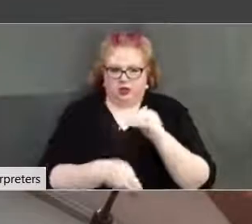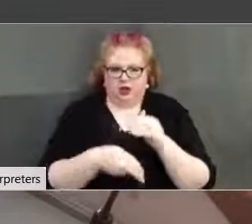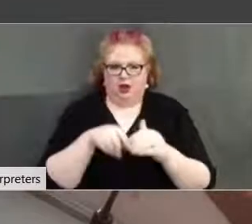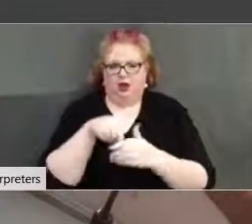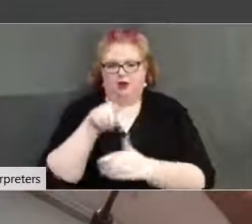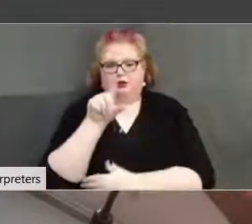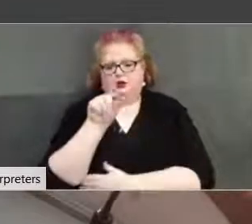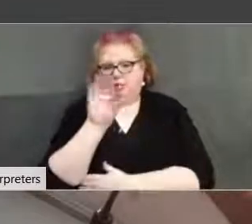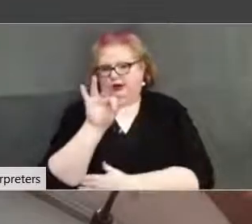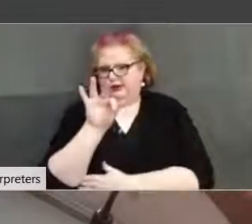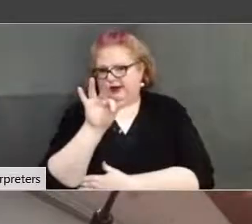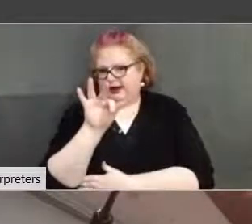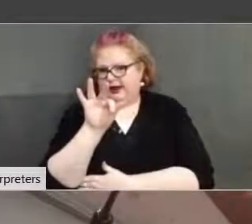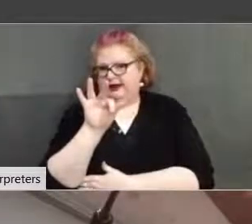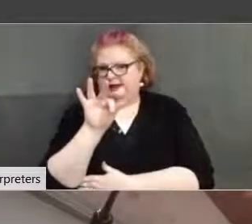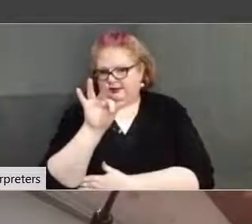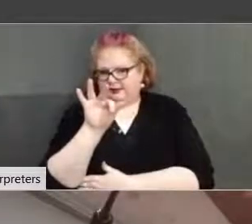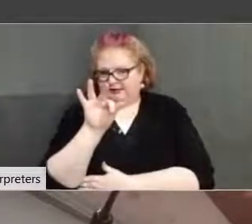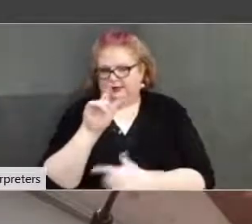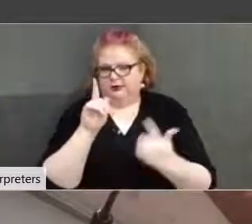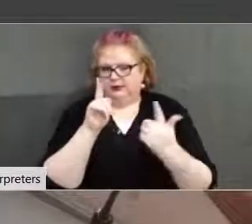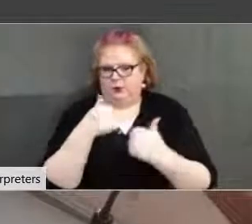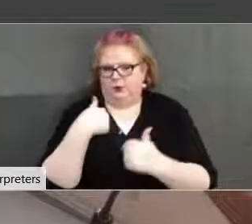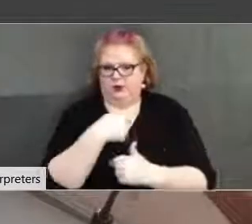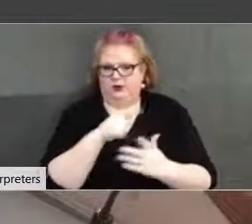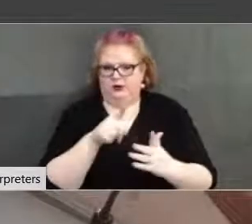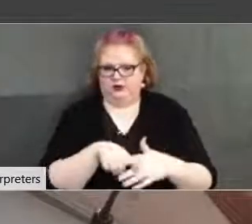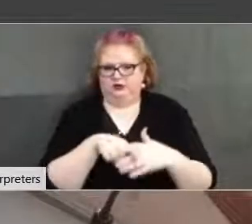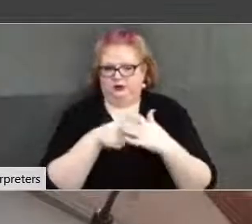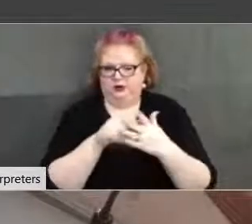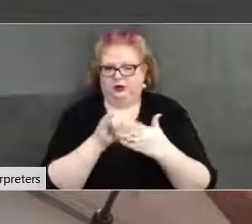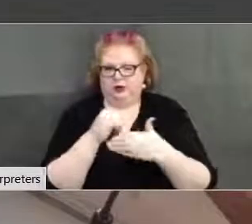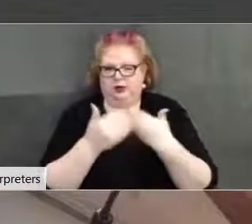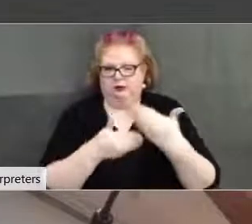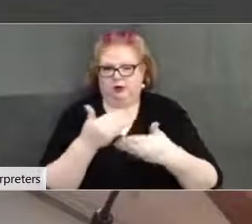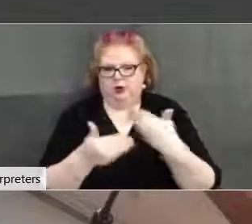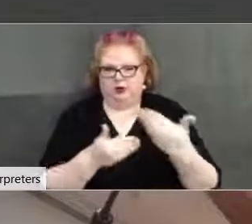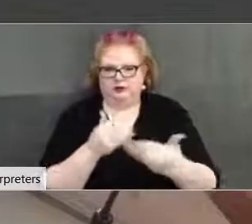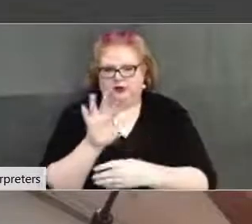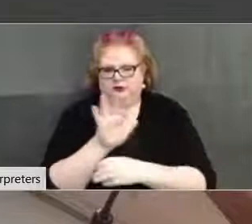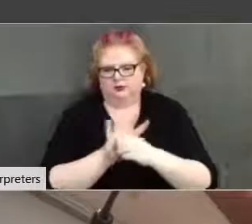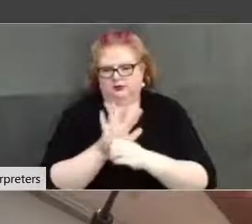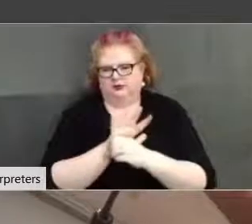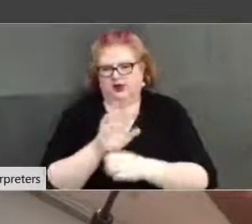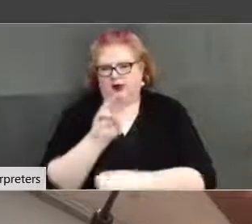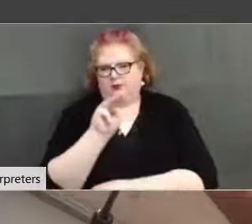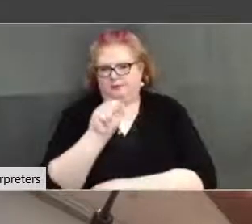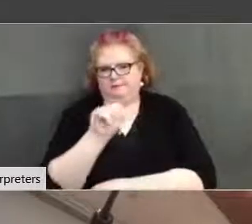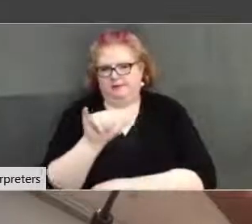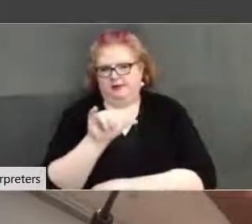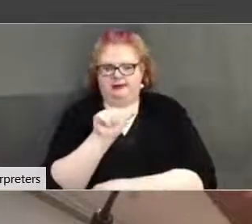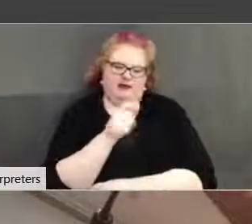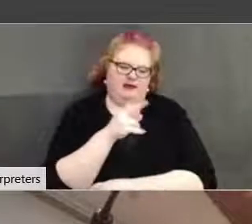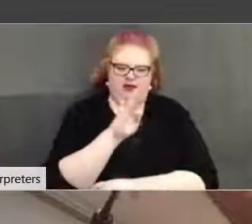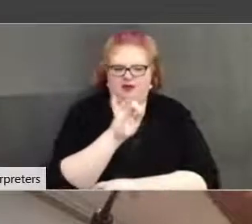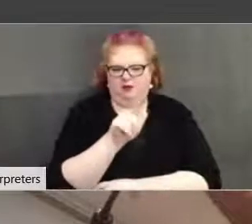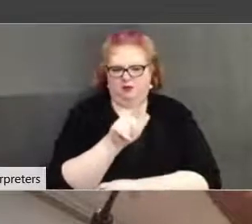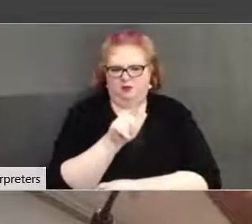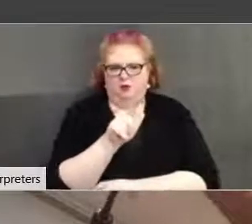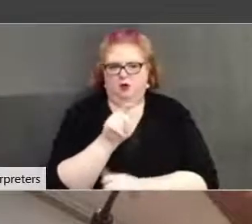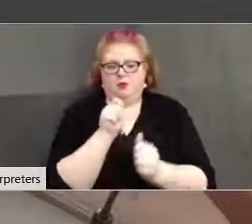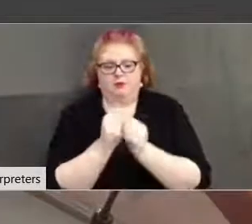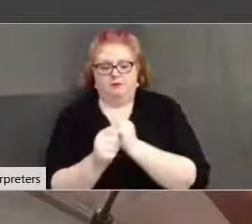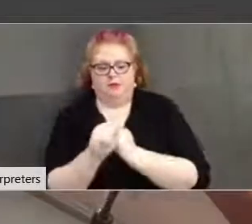believe sometime in May or so, April, and then passed it in June, created a budget cut somewhere